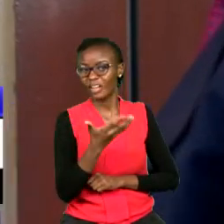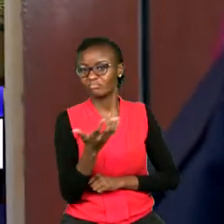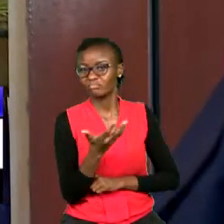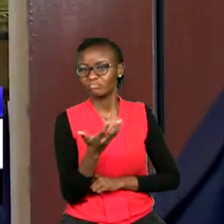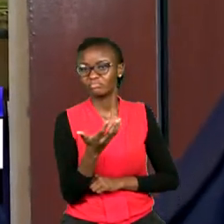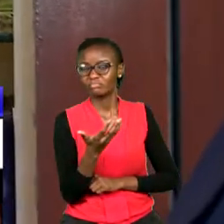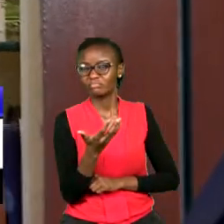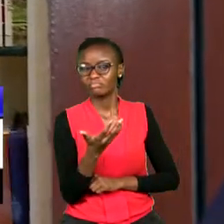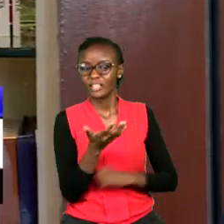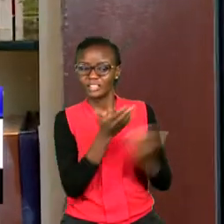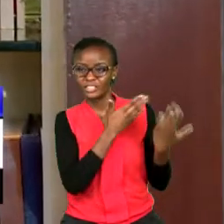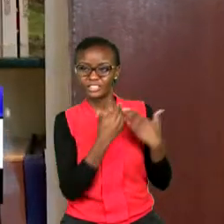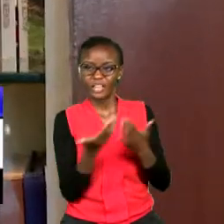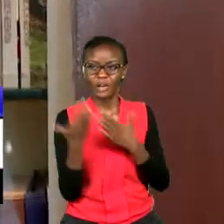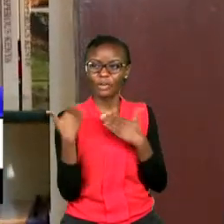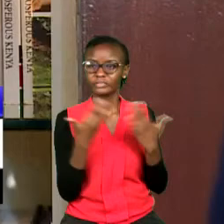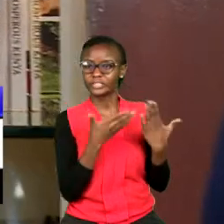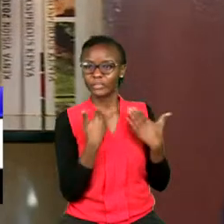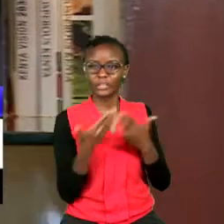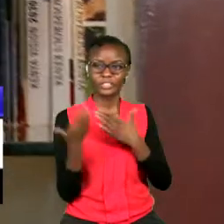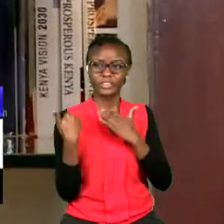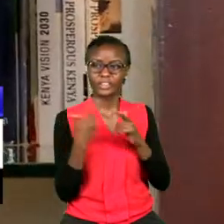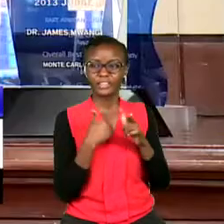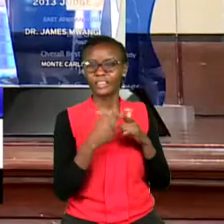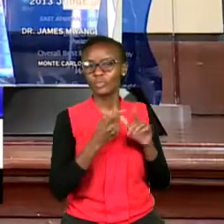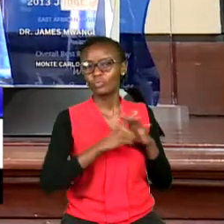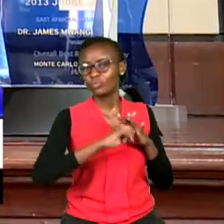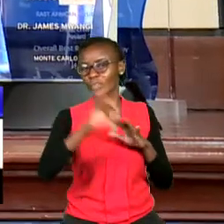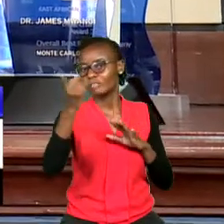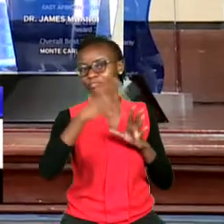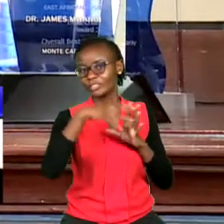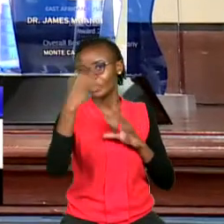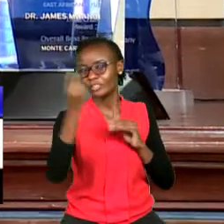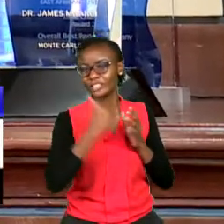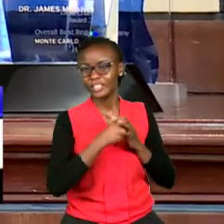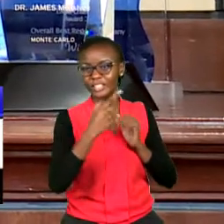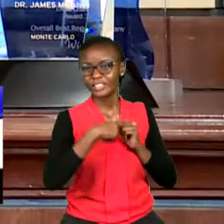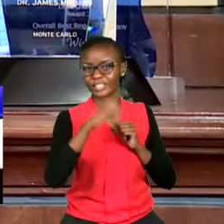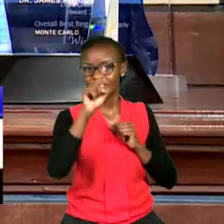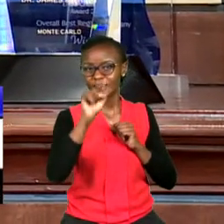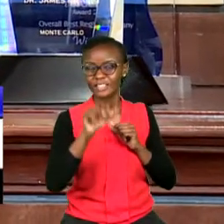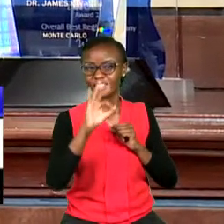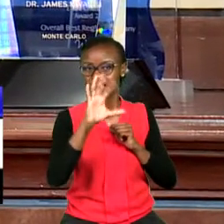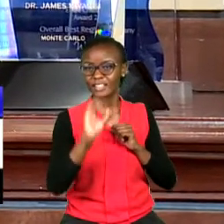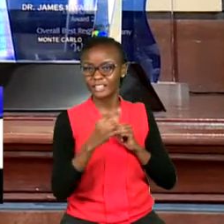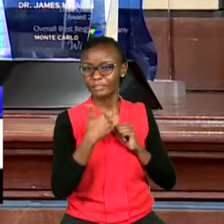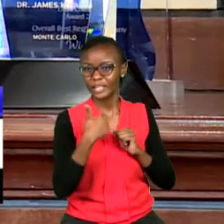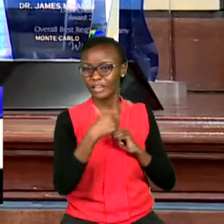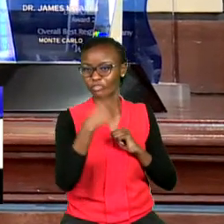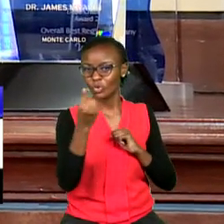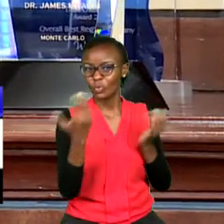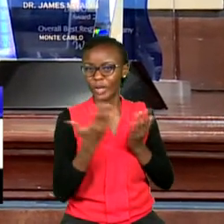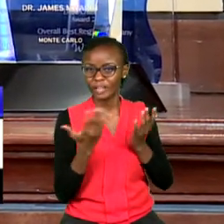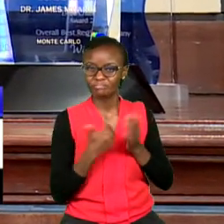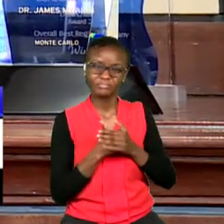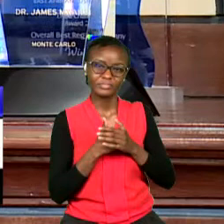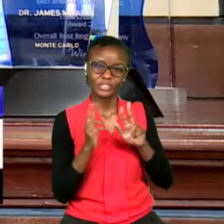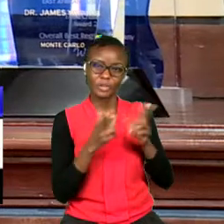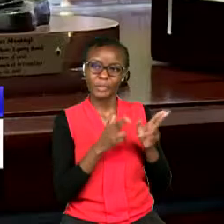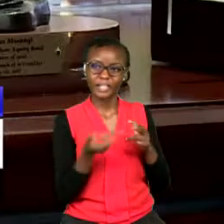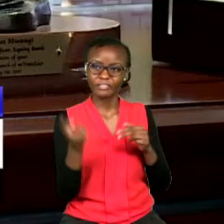the shower and off at 6:30. You're heading out, and I'm normally in the